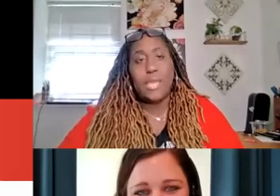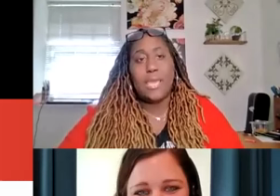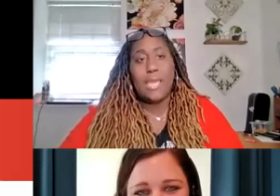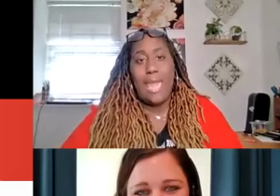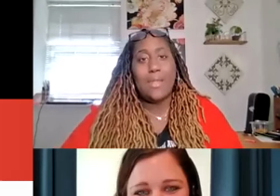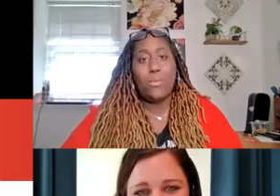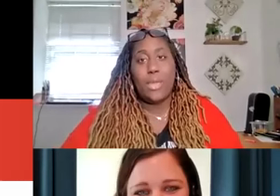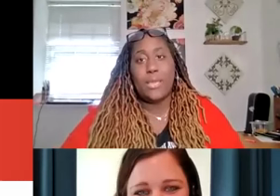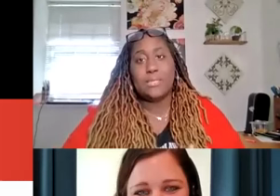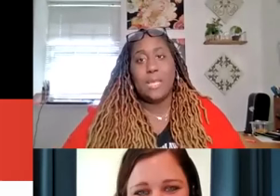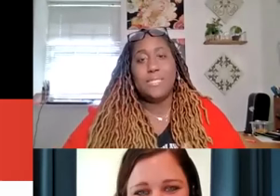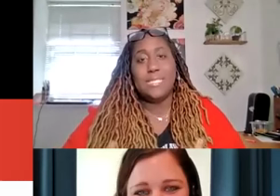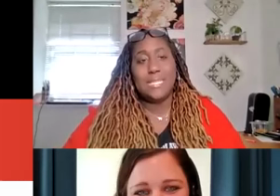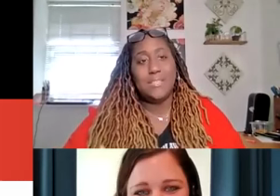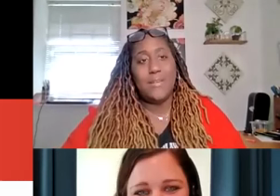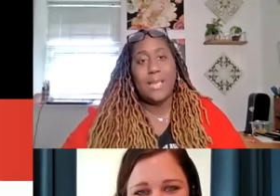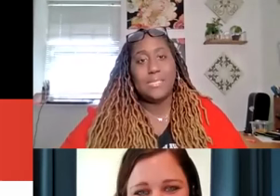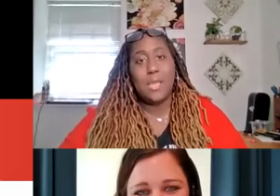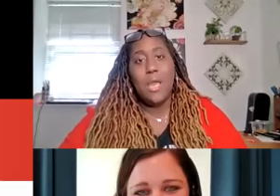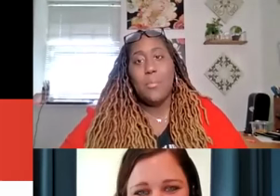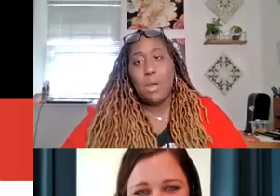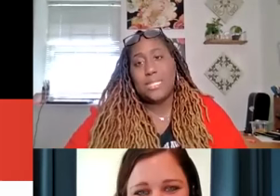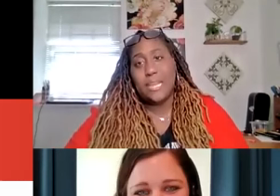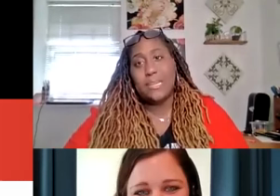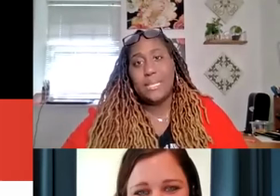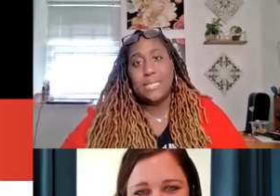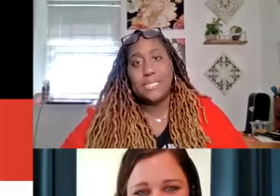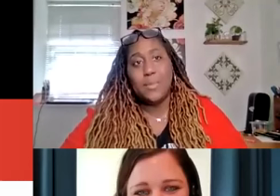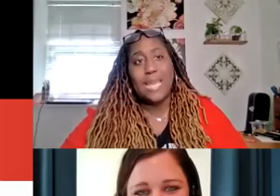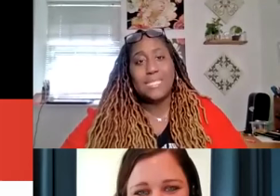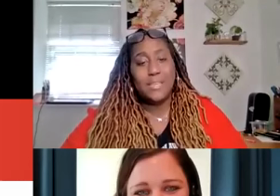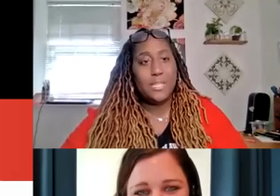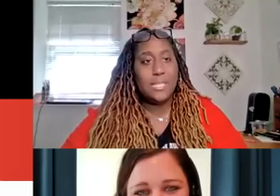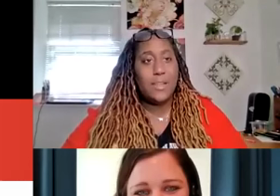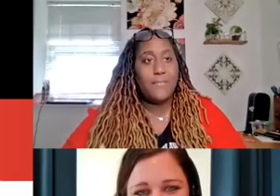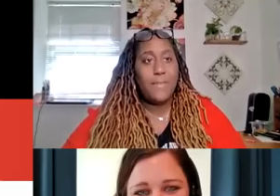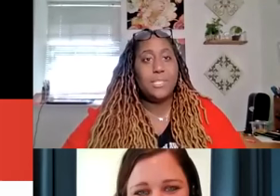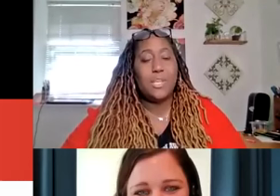started looking at ways of incentivizing monetarily some of the